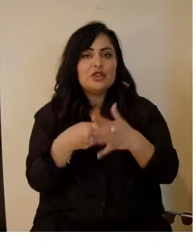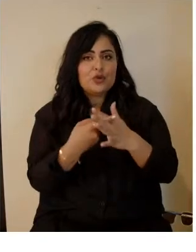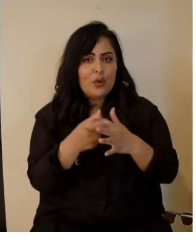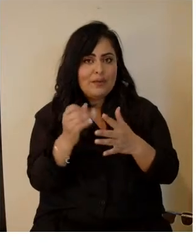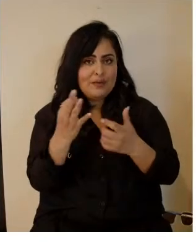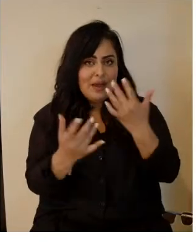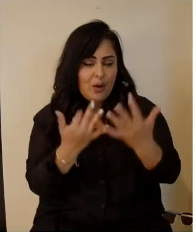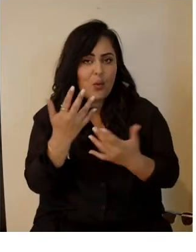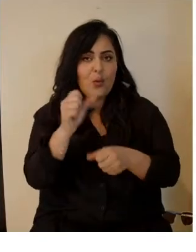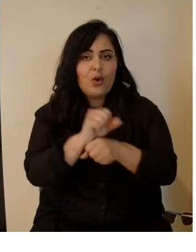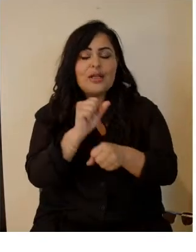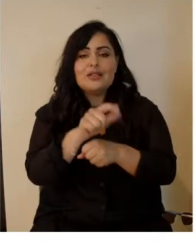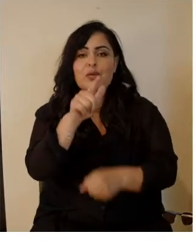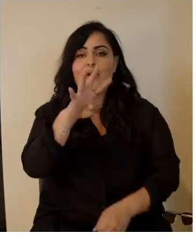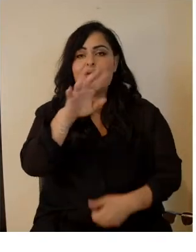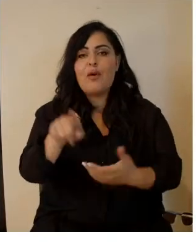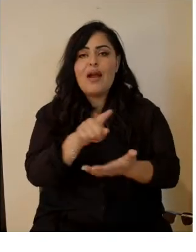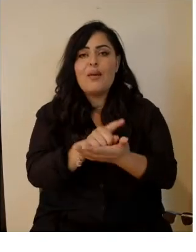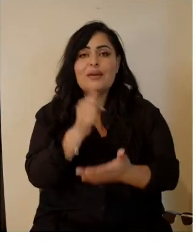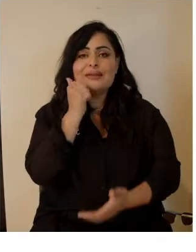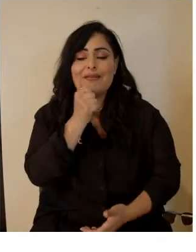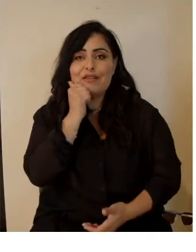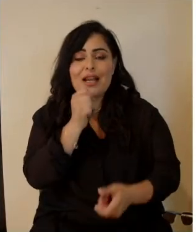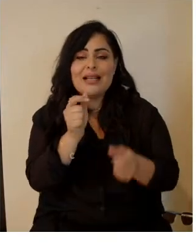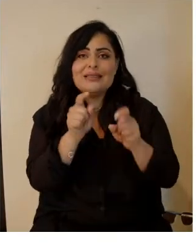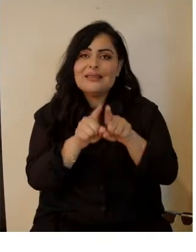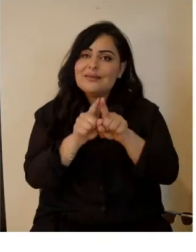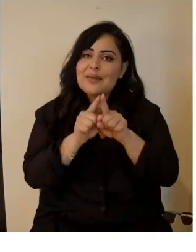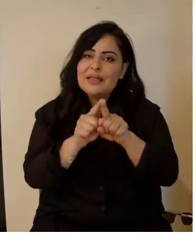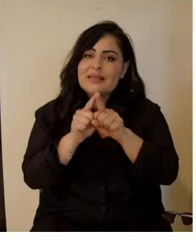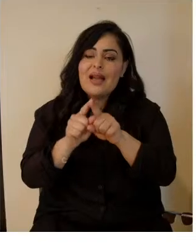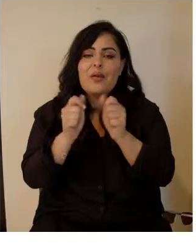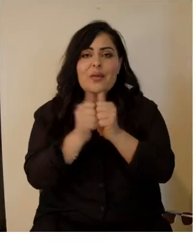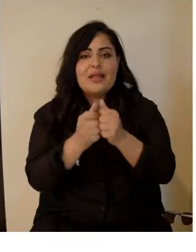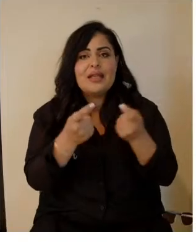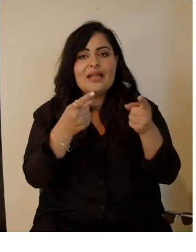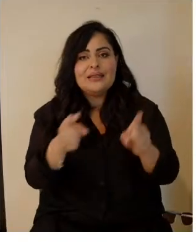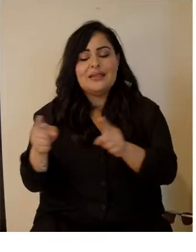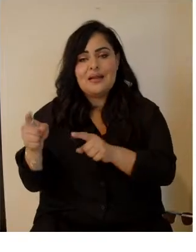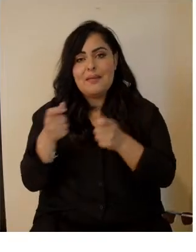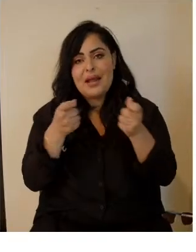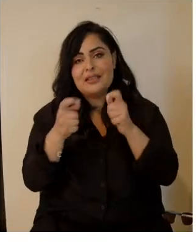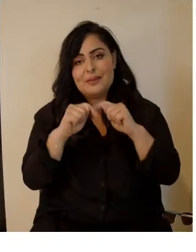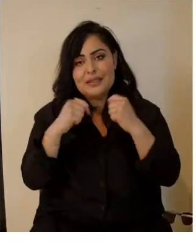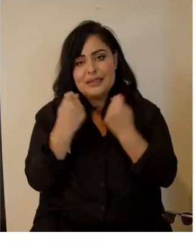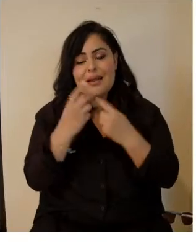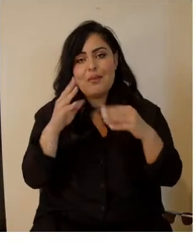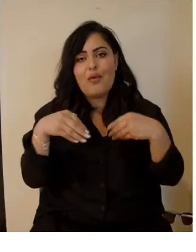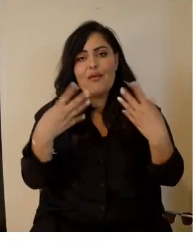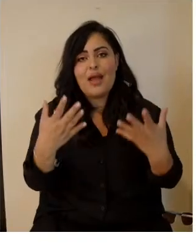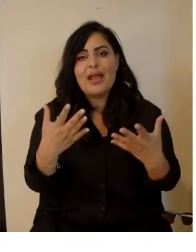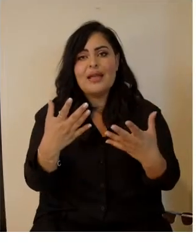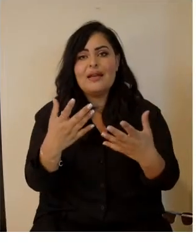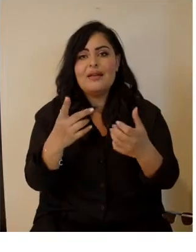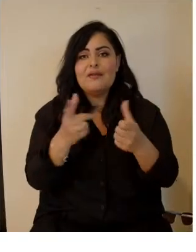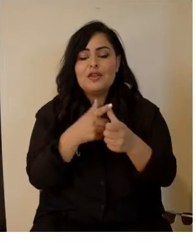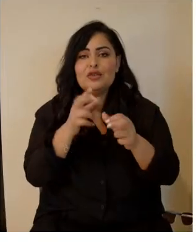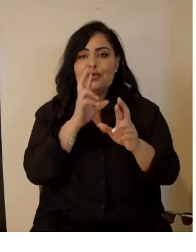working 24 hours a day side by side with the incident management team, providing for public and first responder